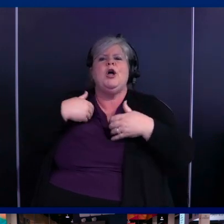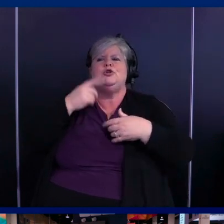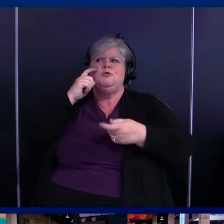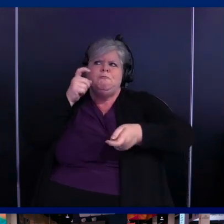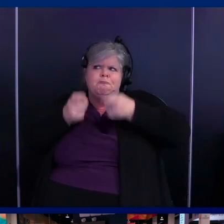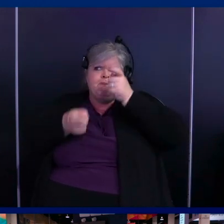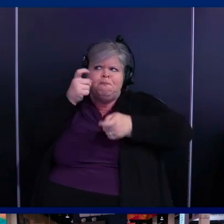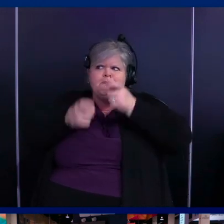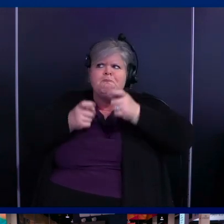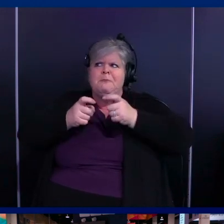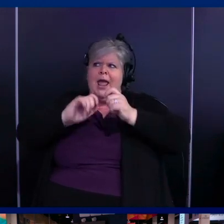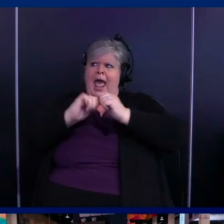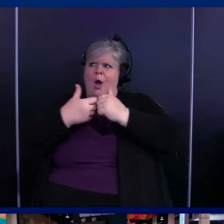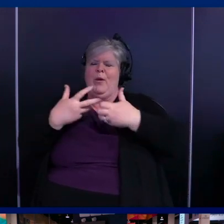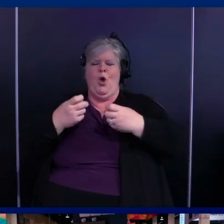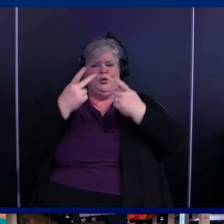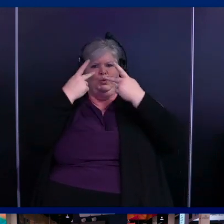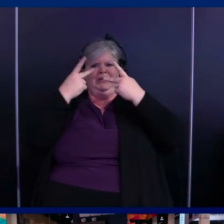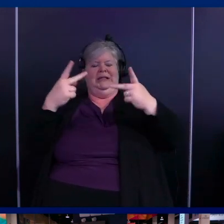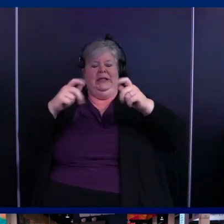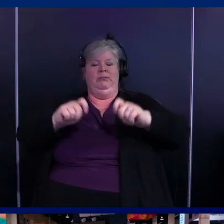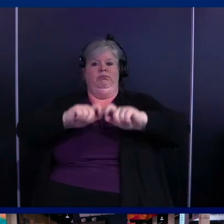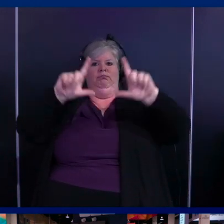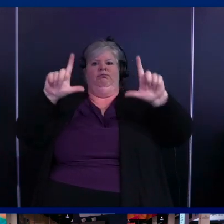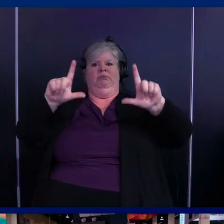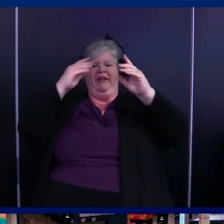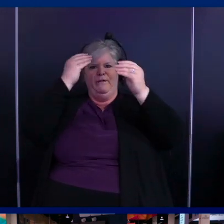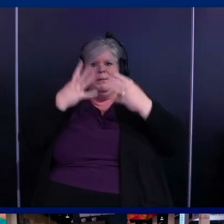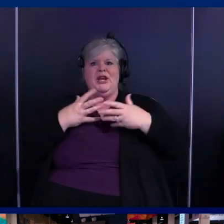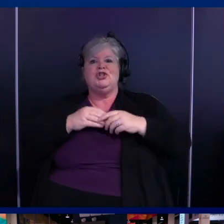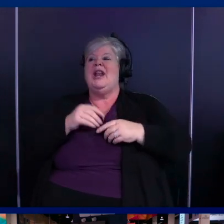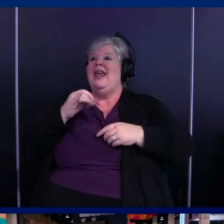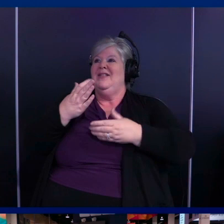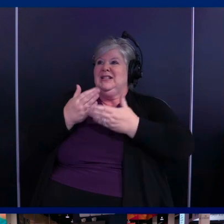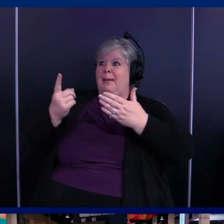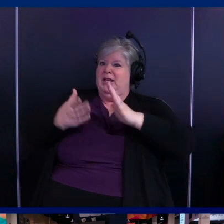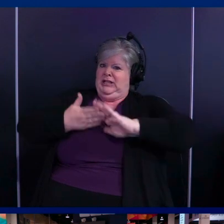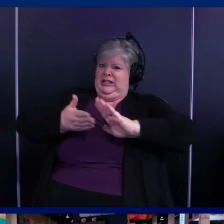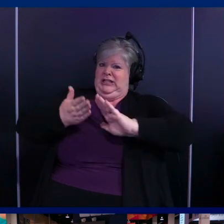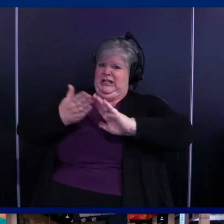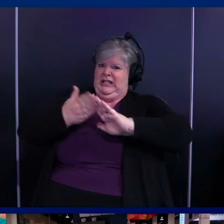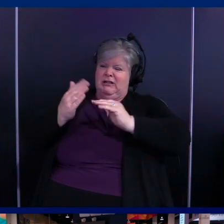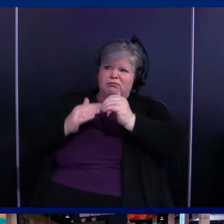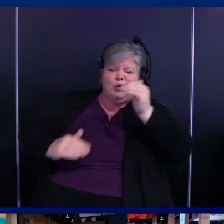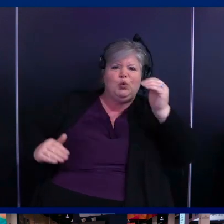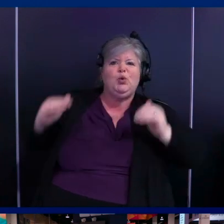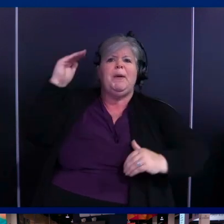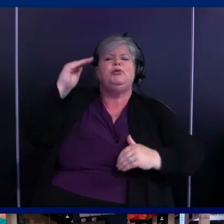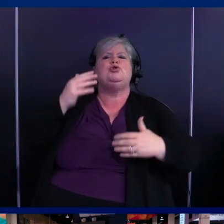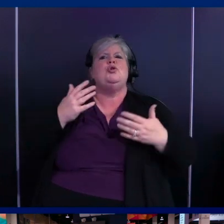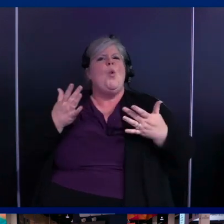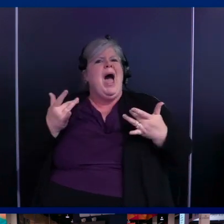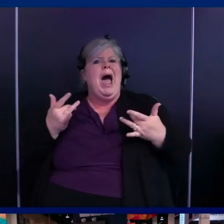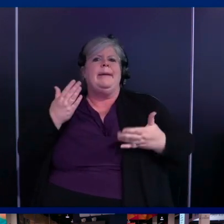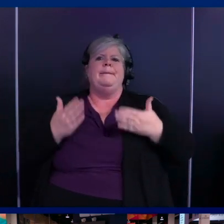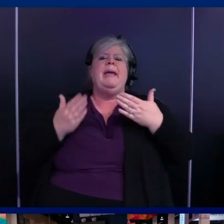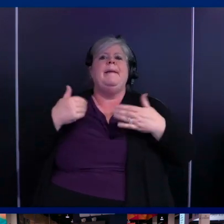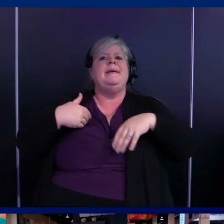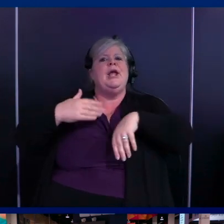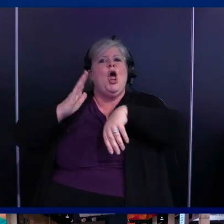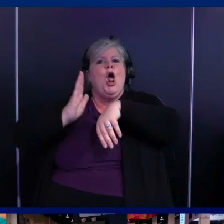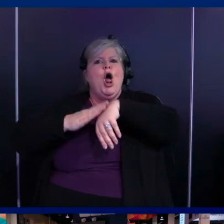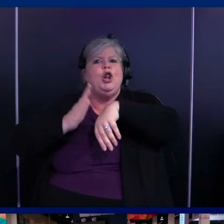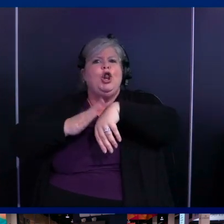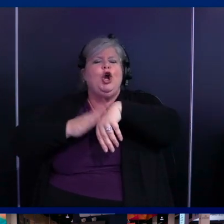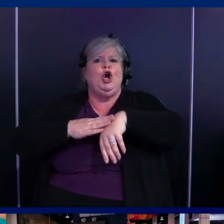receive information, if we have something that's firing off too much, but it's because of maybe, the alert's not contextually